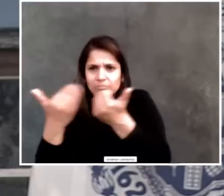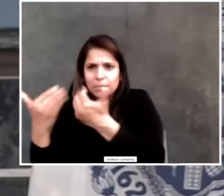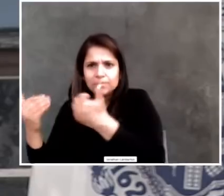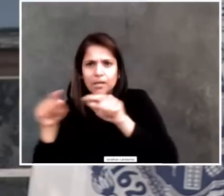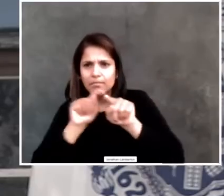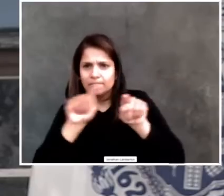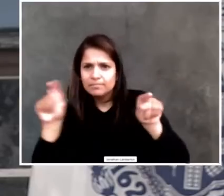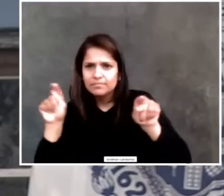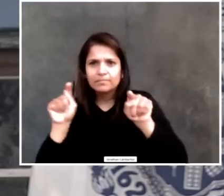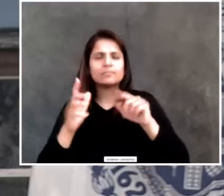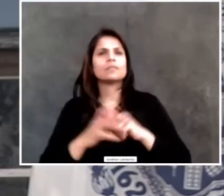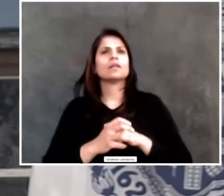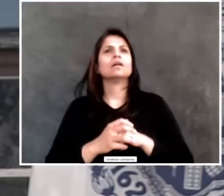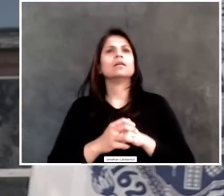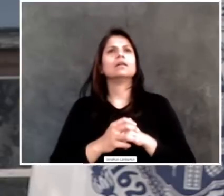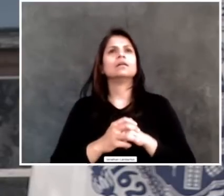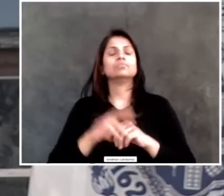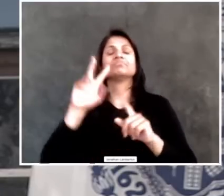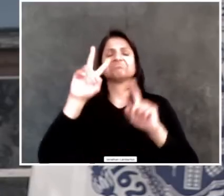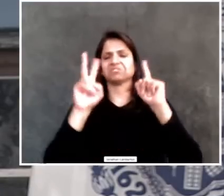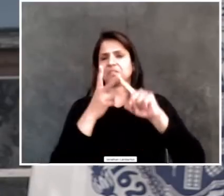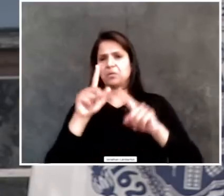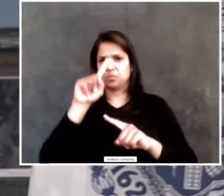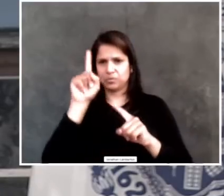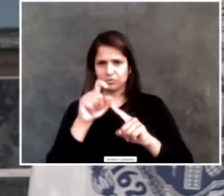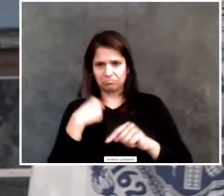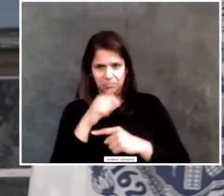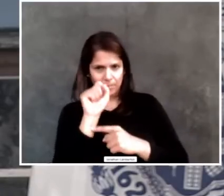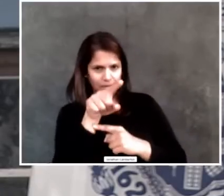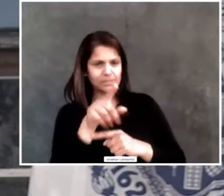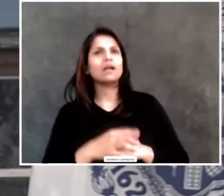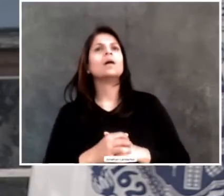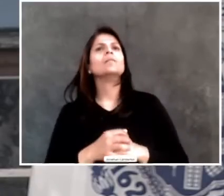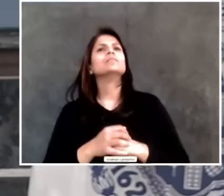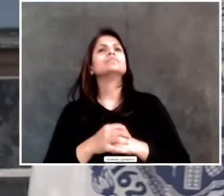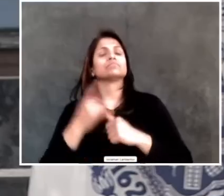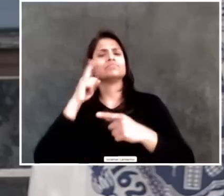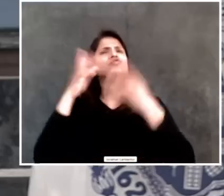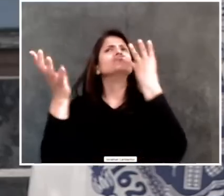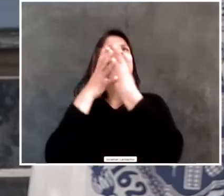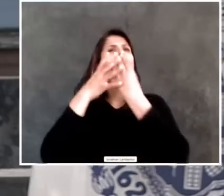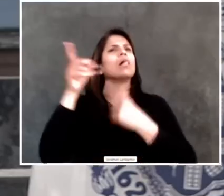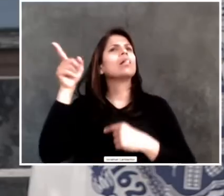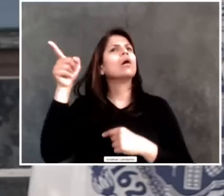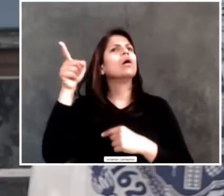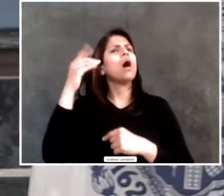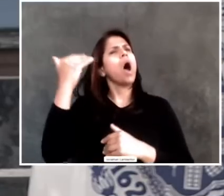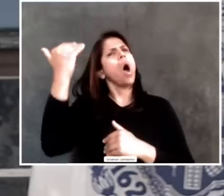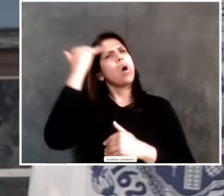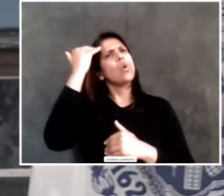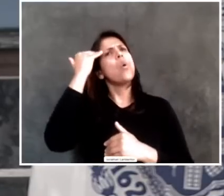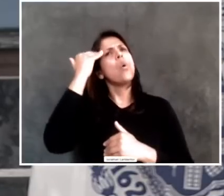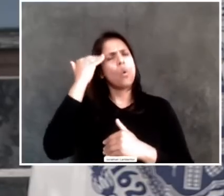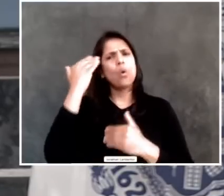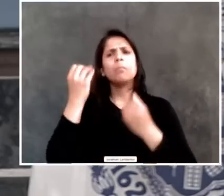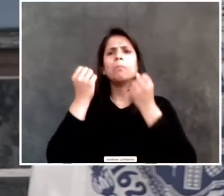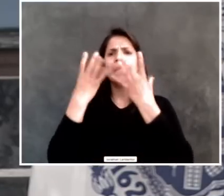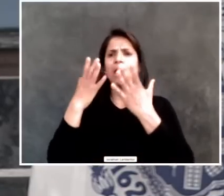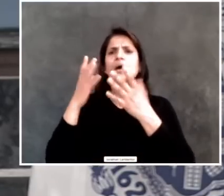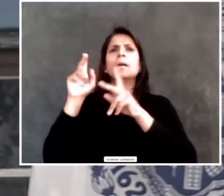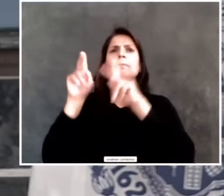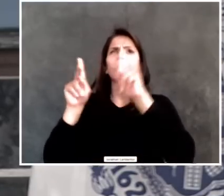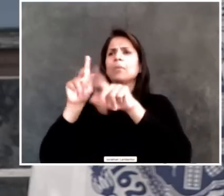that you release some people from Rikers Islands, but not from the juvenile centers. Thank you. On